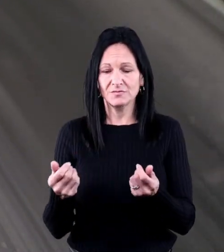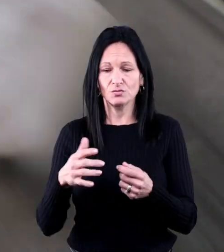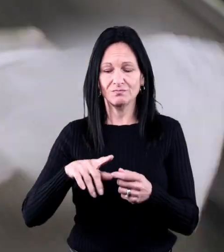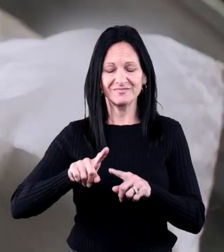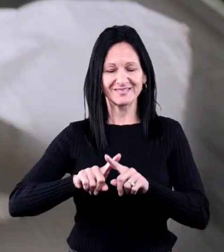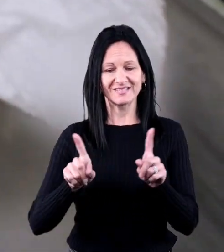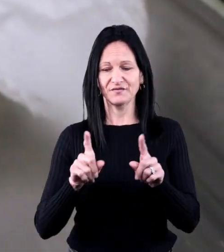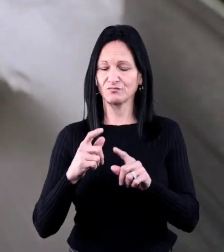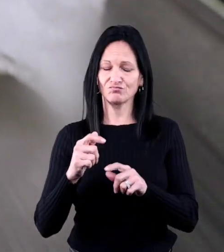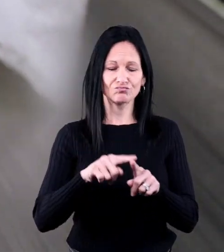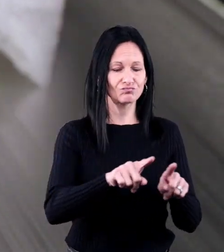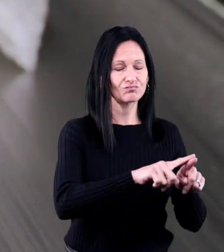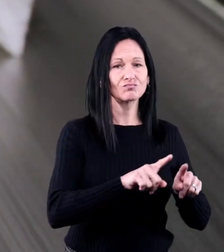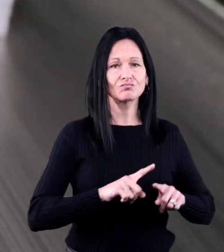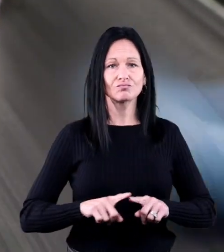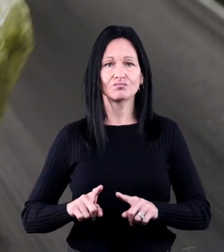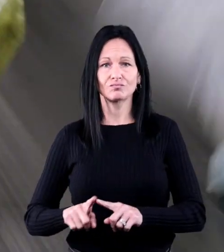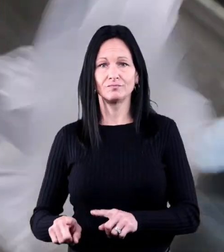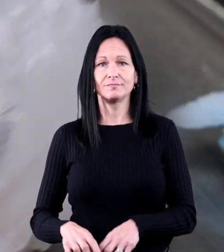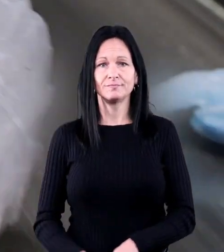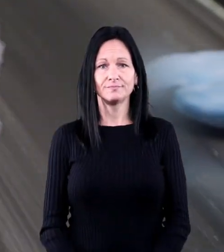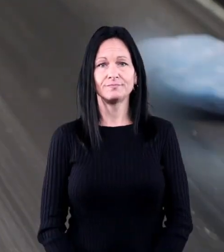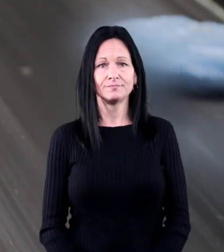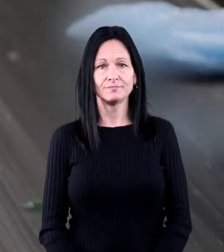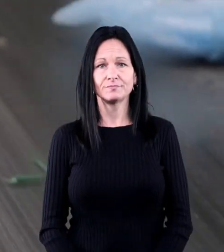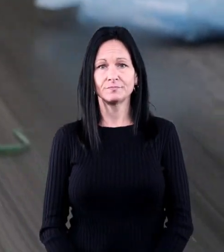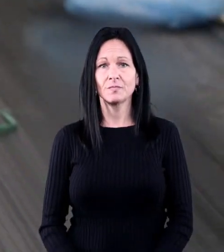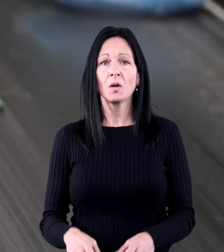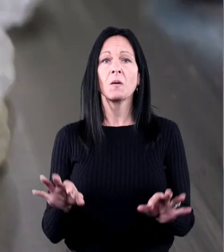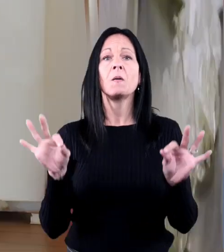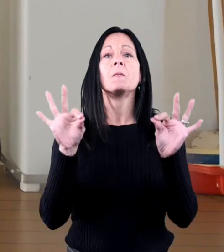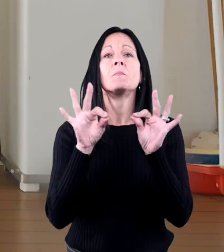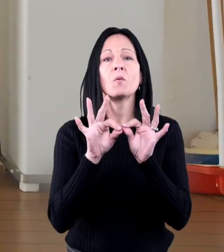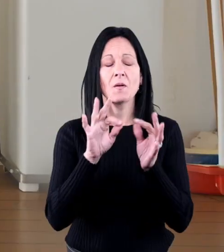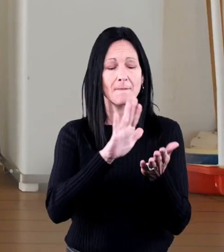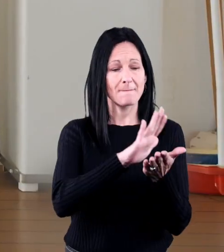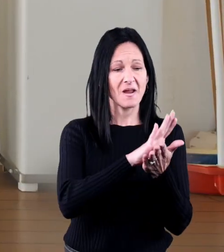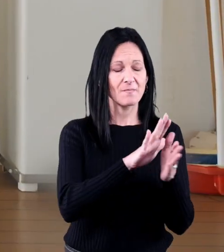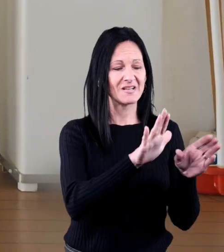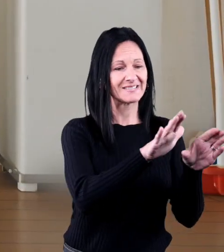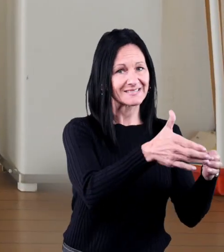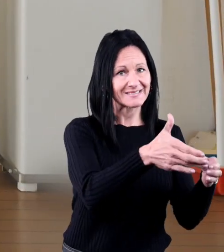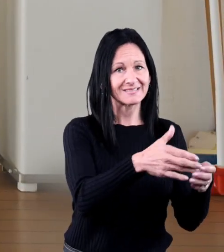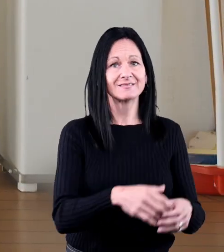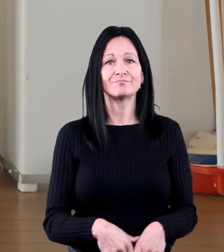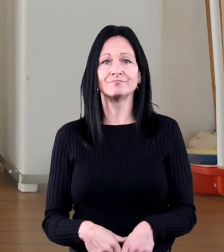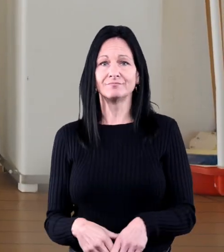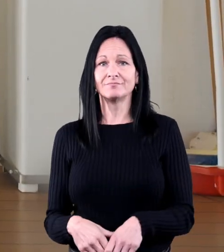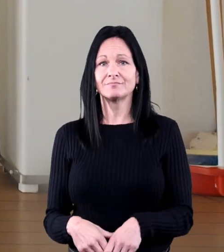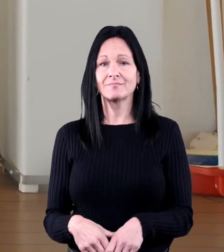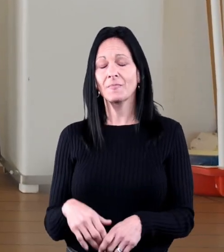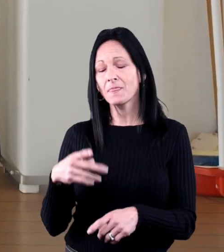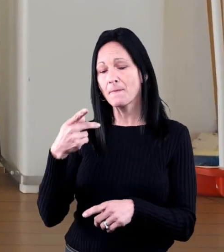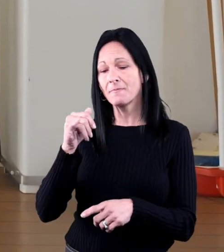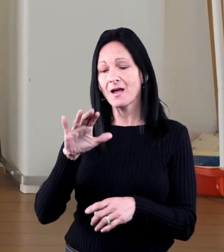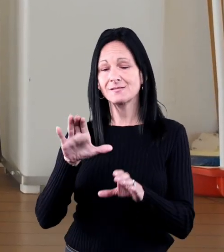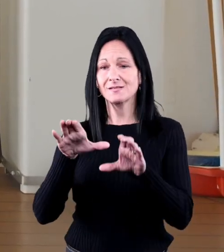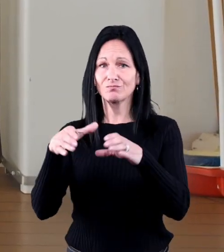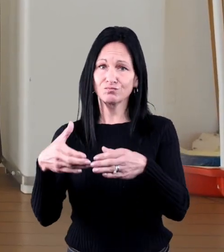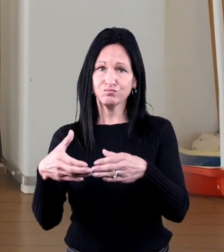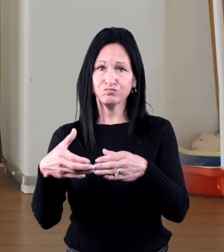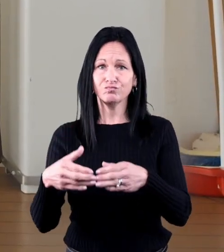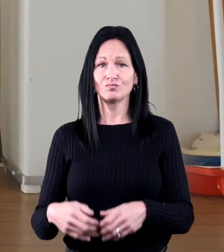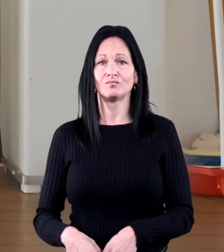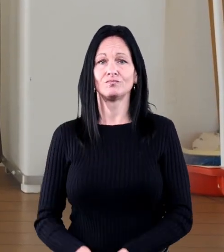material is recycled differently from the other. So, it's important to keep the paper with the paper and the